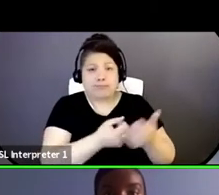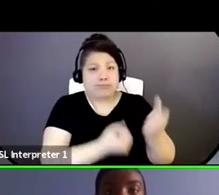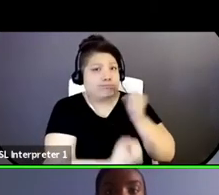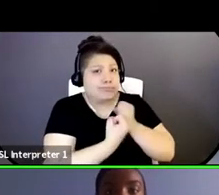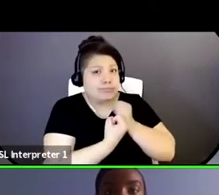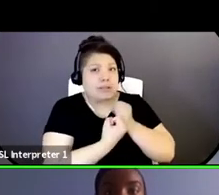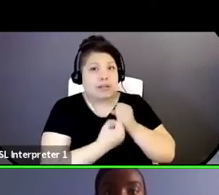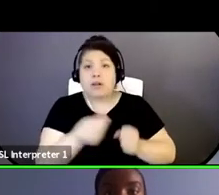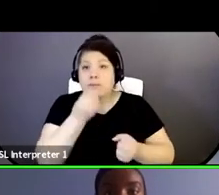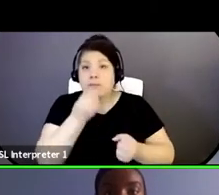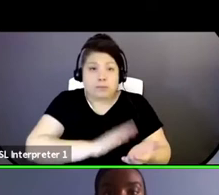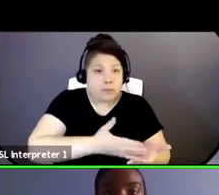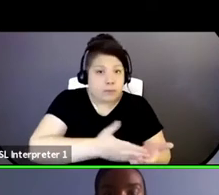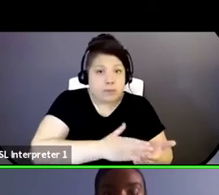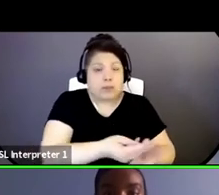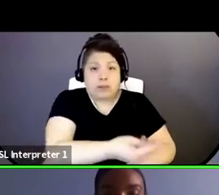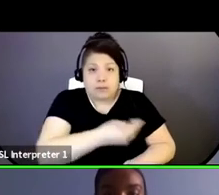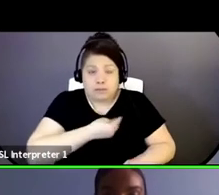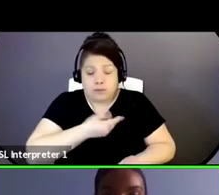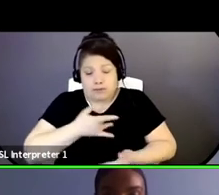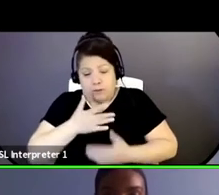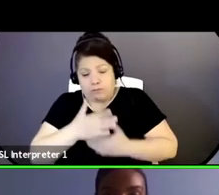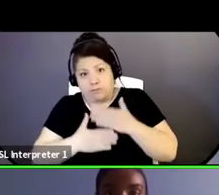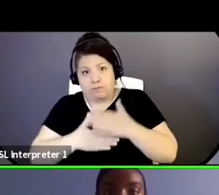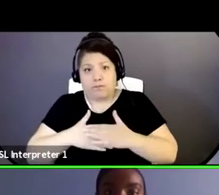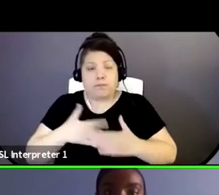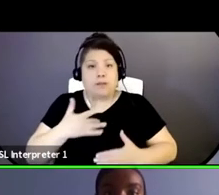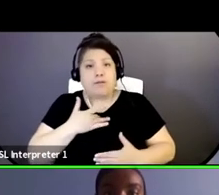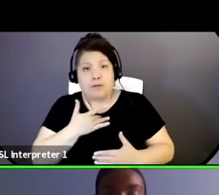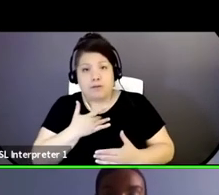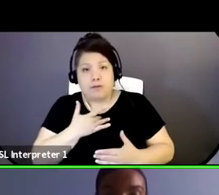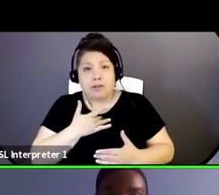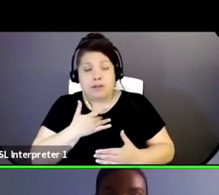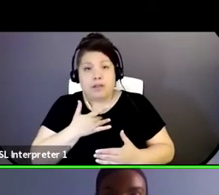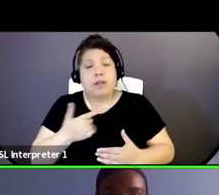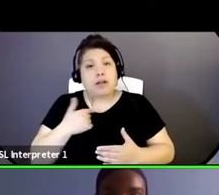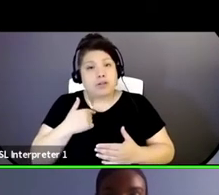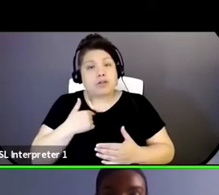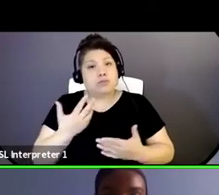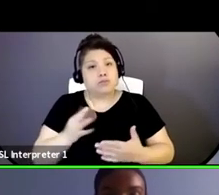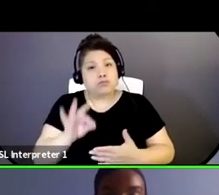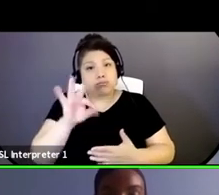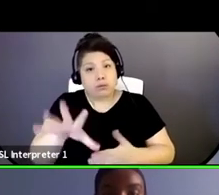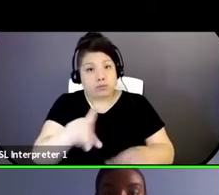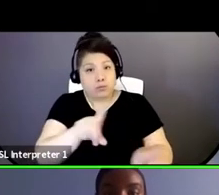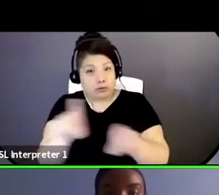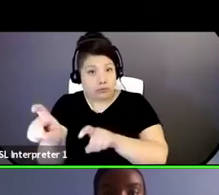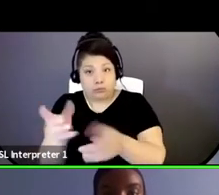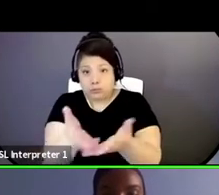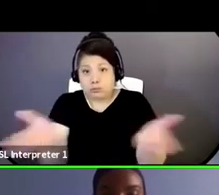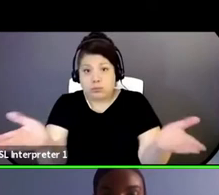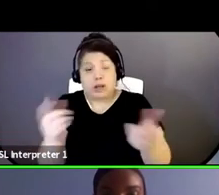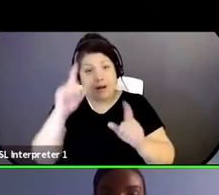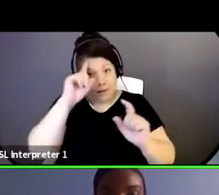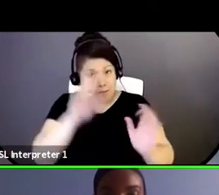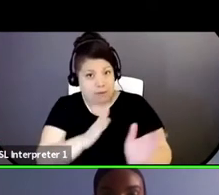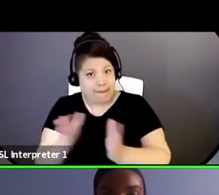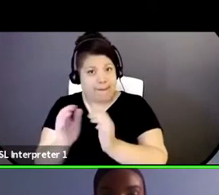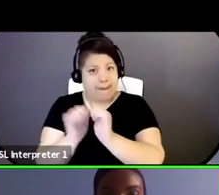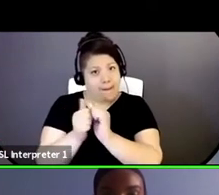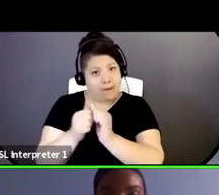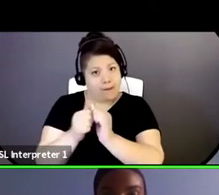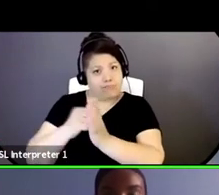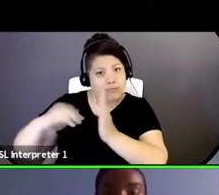and making sure we have a safe place to stay. So I want to put that question to you. What should our plan be?